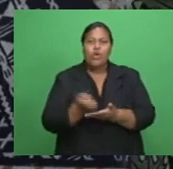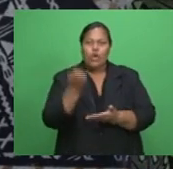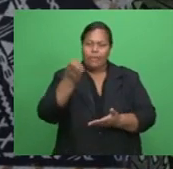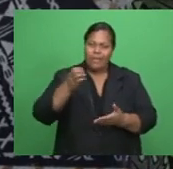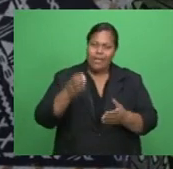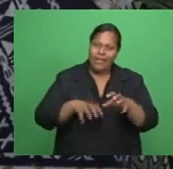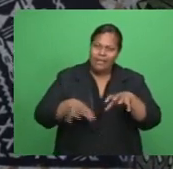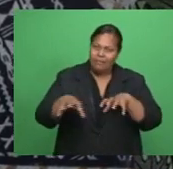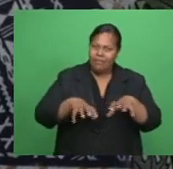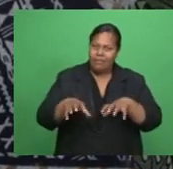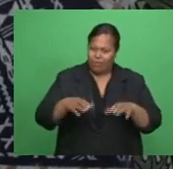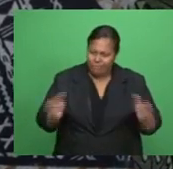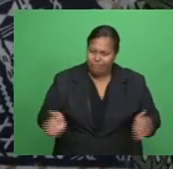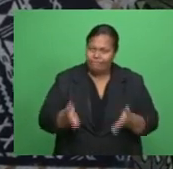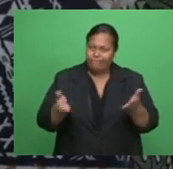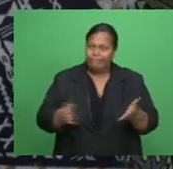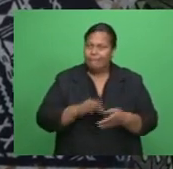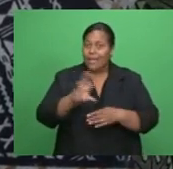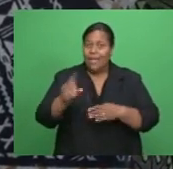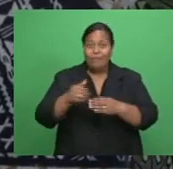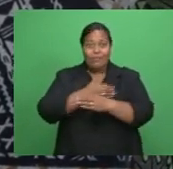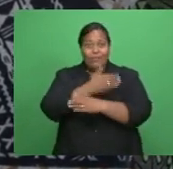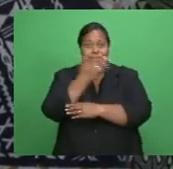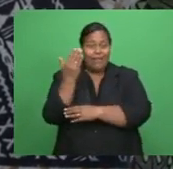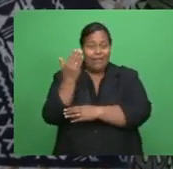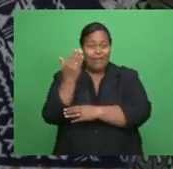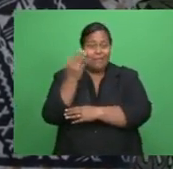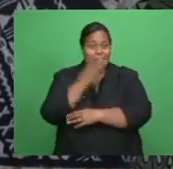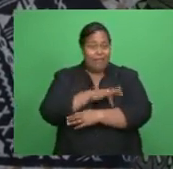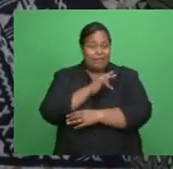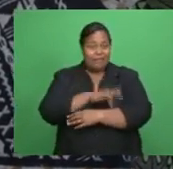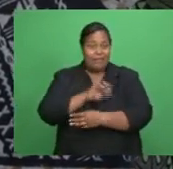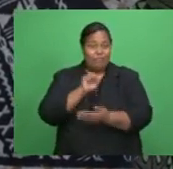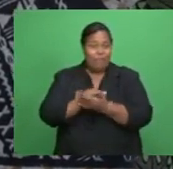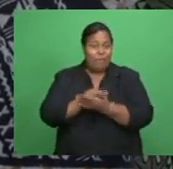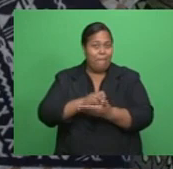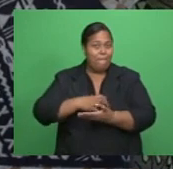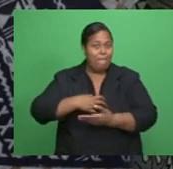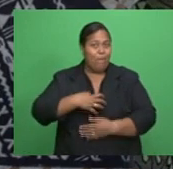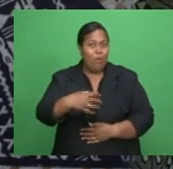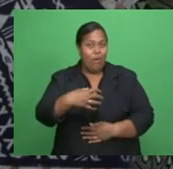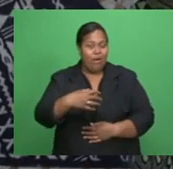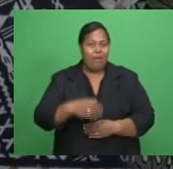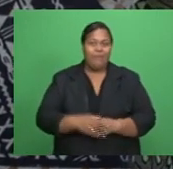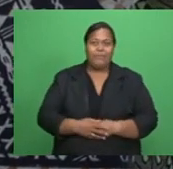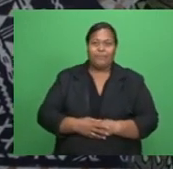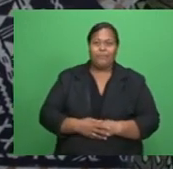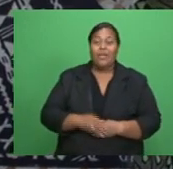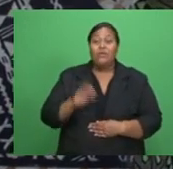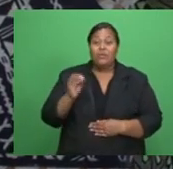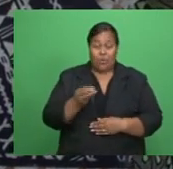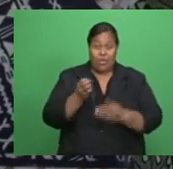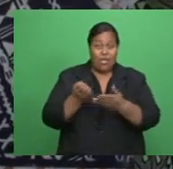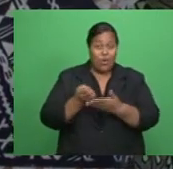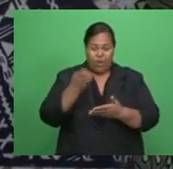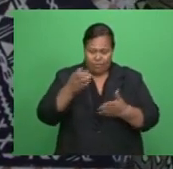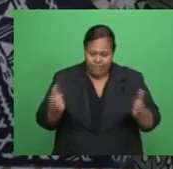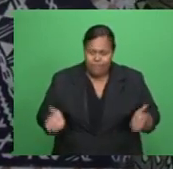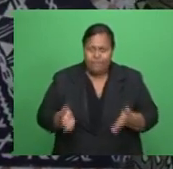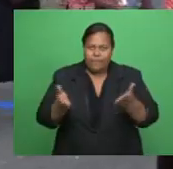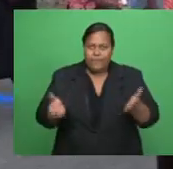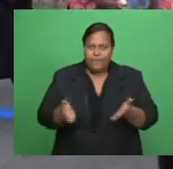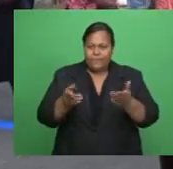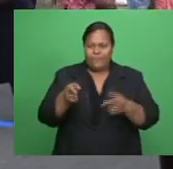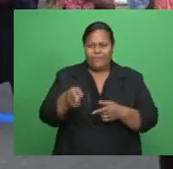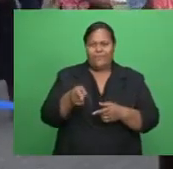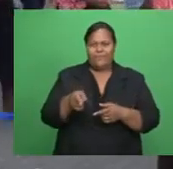is a well-known fact that an efficient transportation system boosts the economy and helps drive income